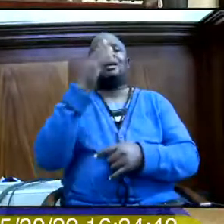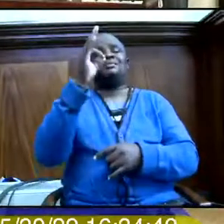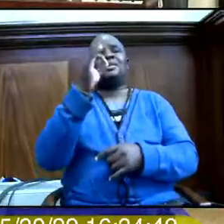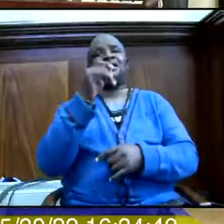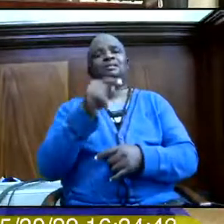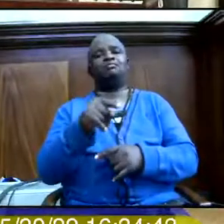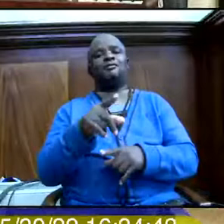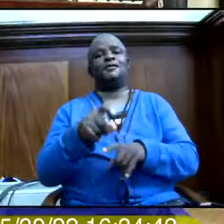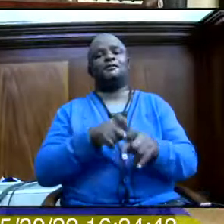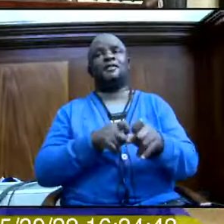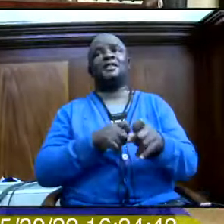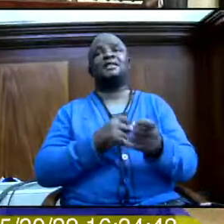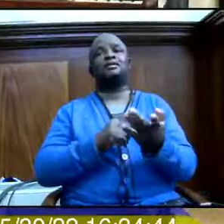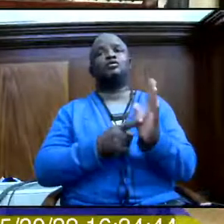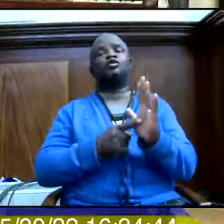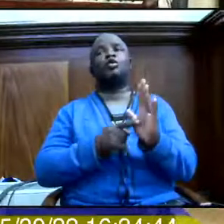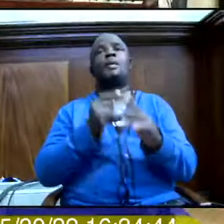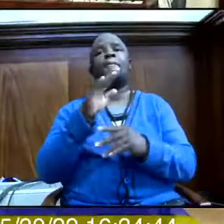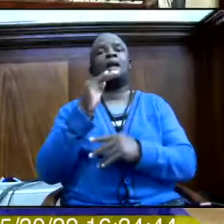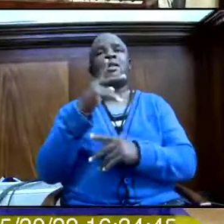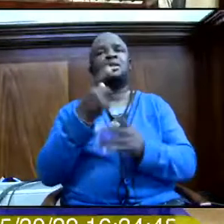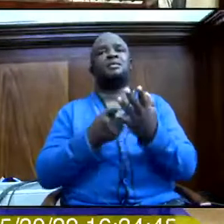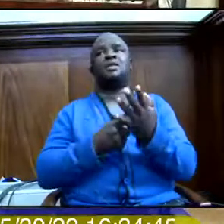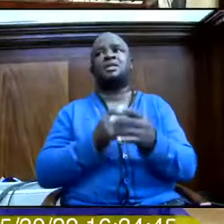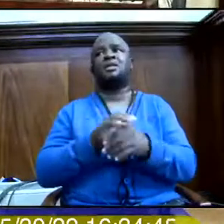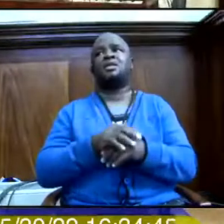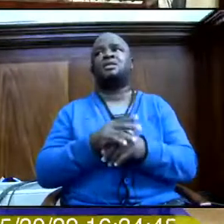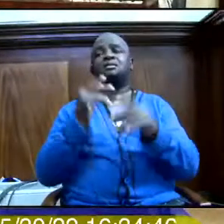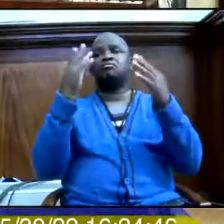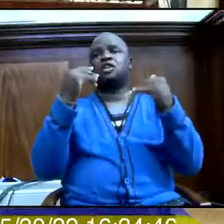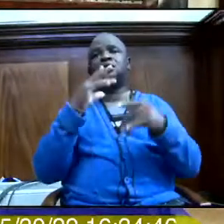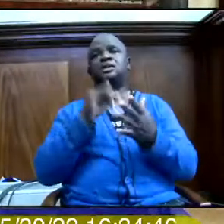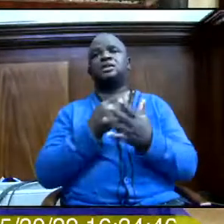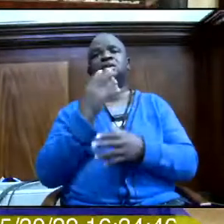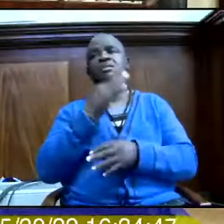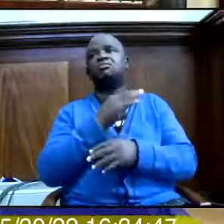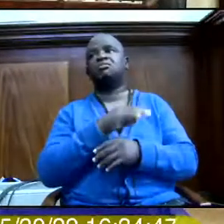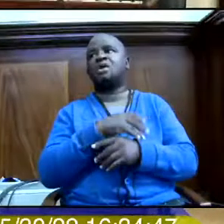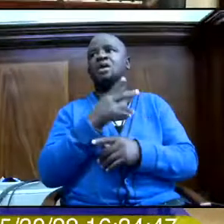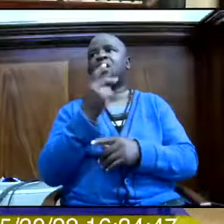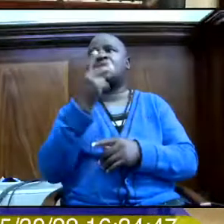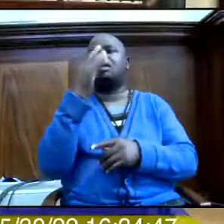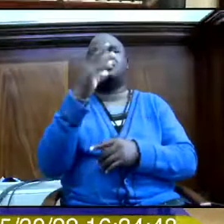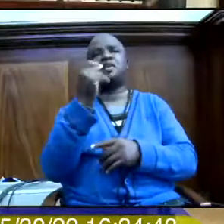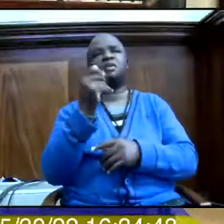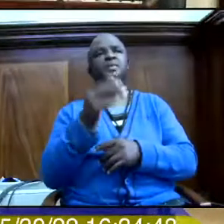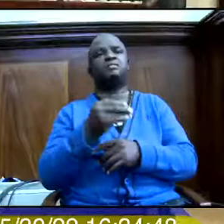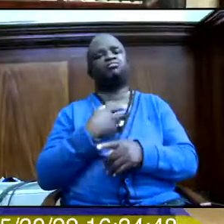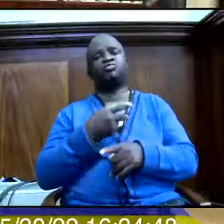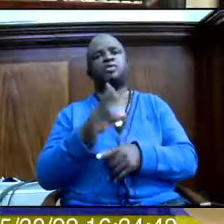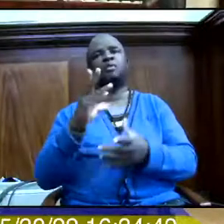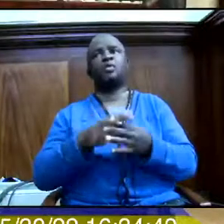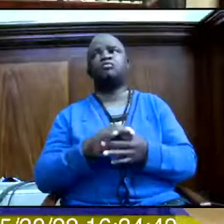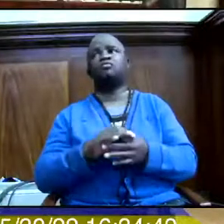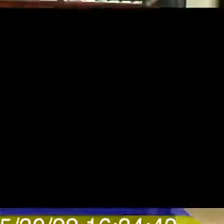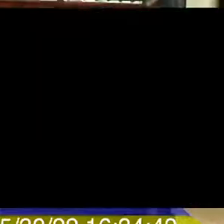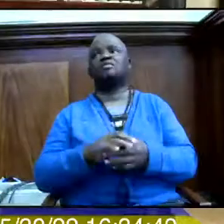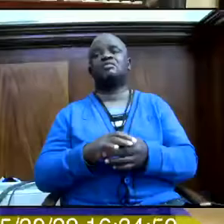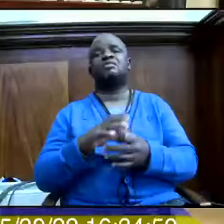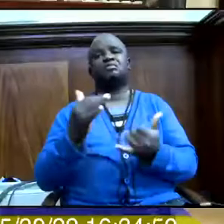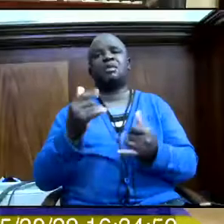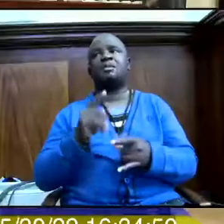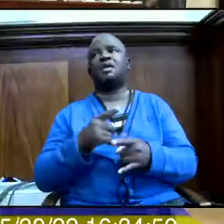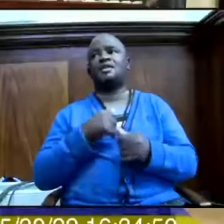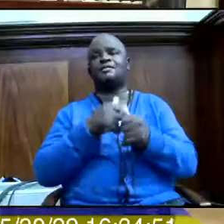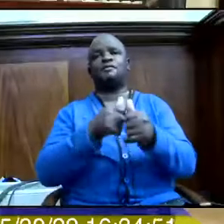its balance sheet and the bank statements to legit the judge just says the government doesn't have money go home and then we are bound to